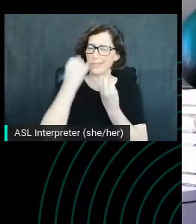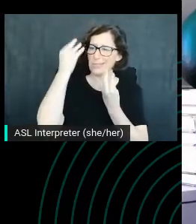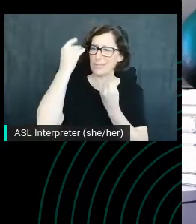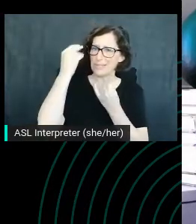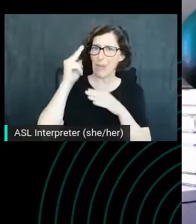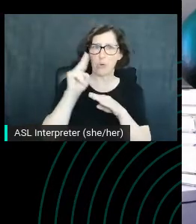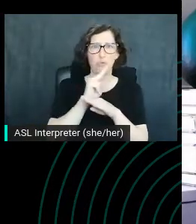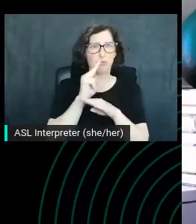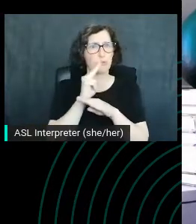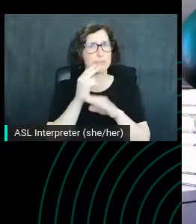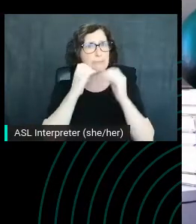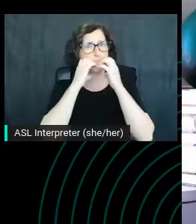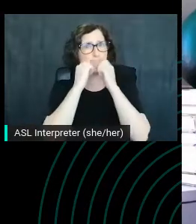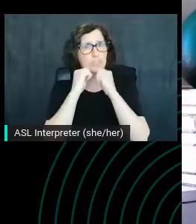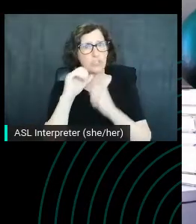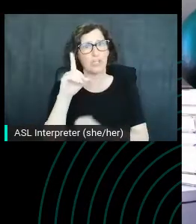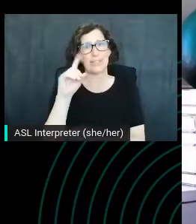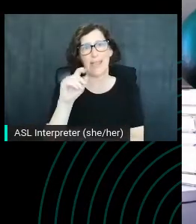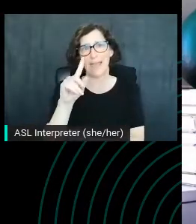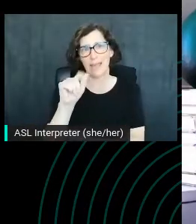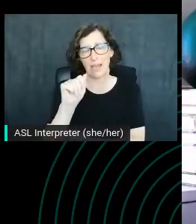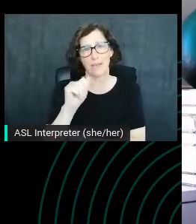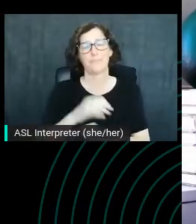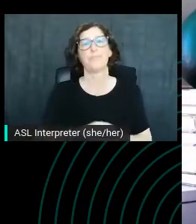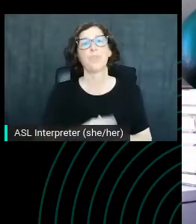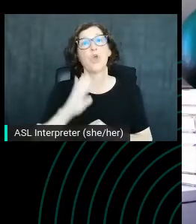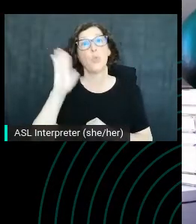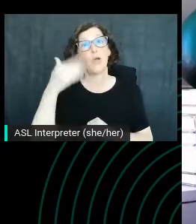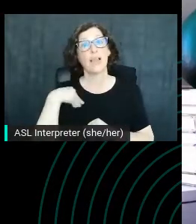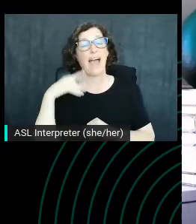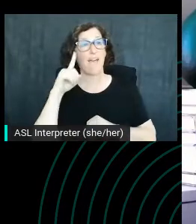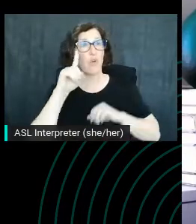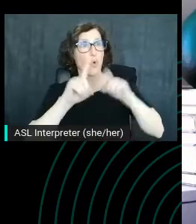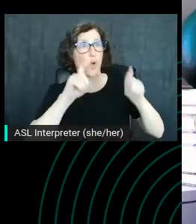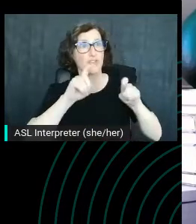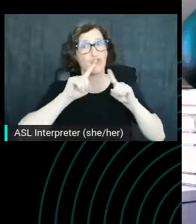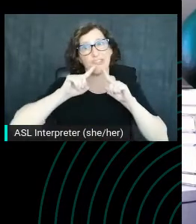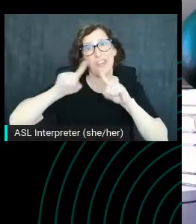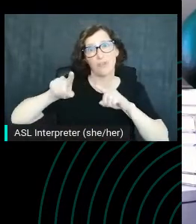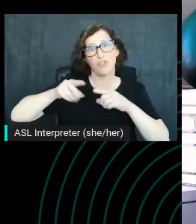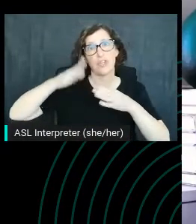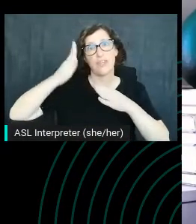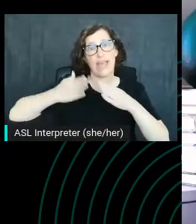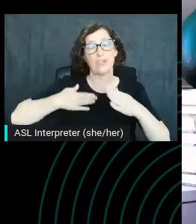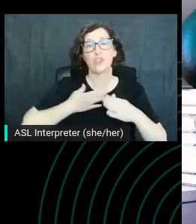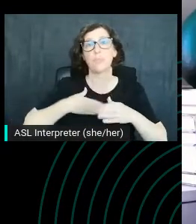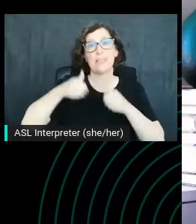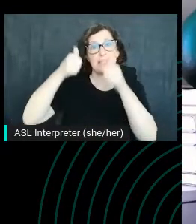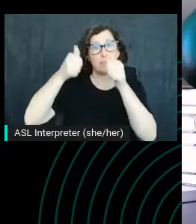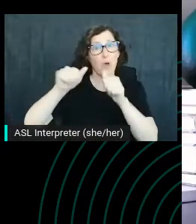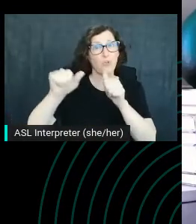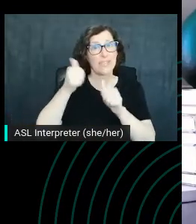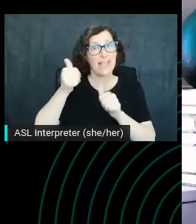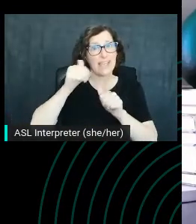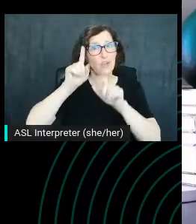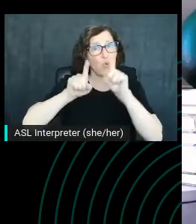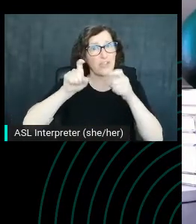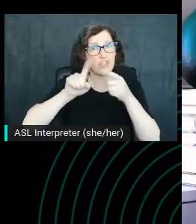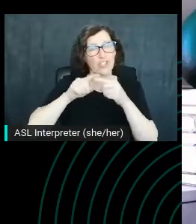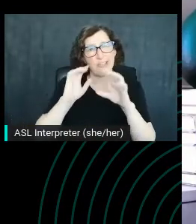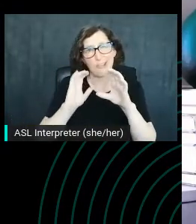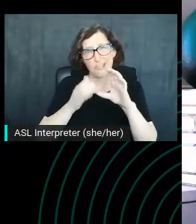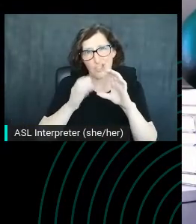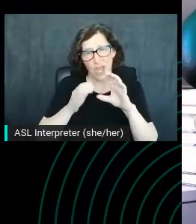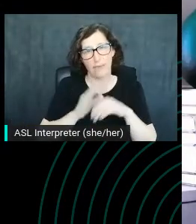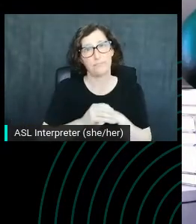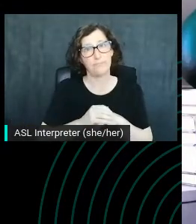and values data. There will be a Q&A for this session, so please post your questions into the session chat. Following